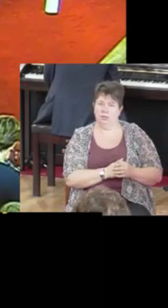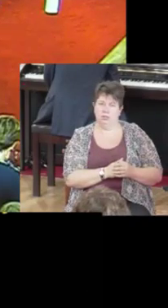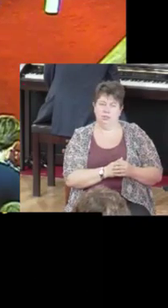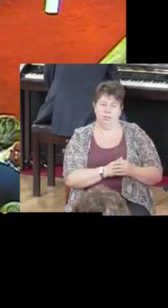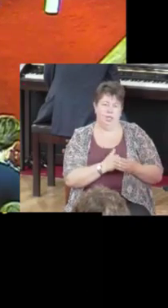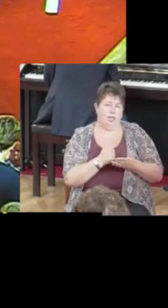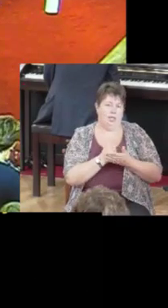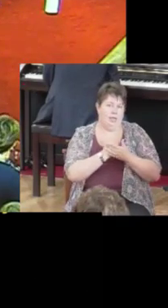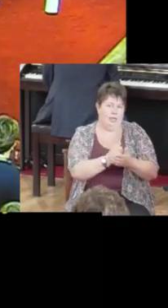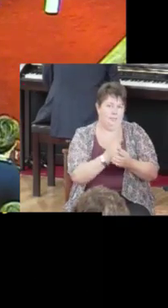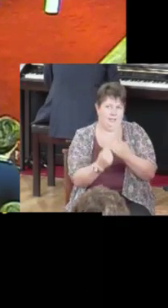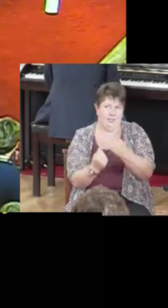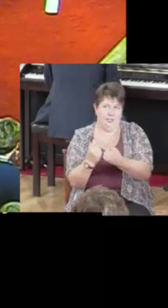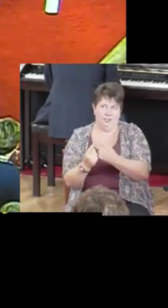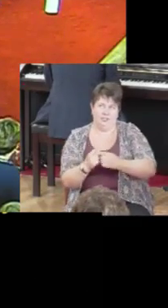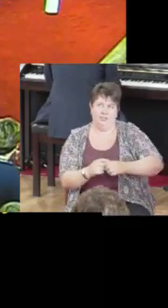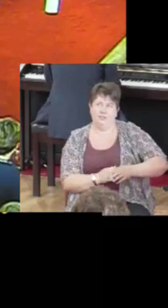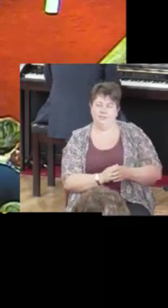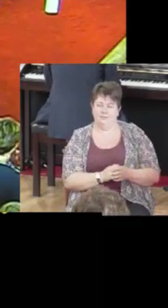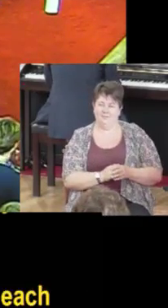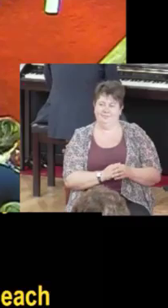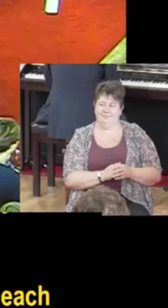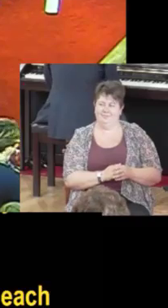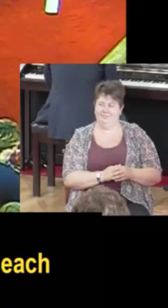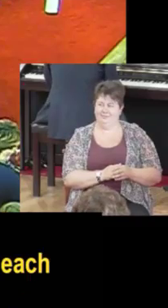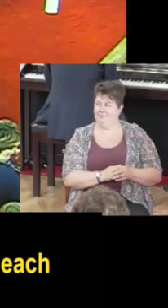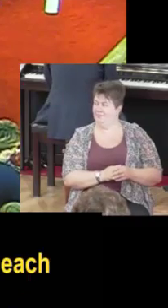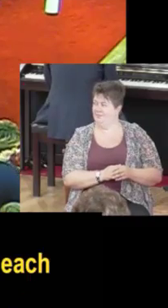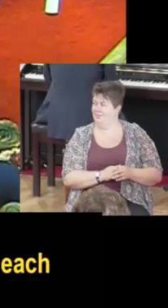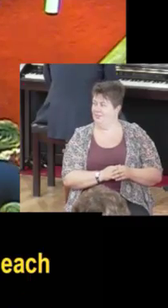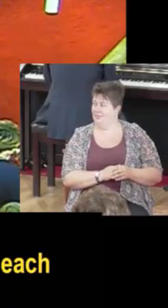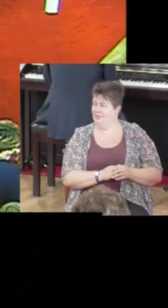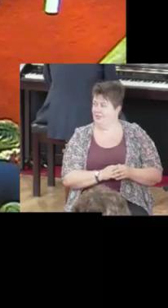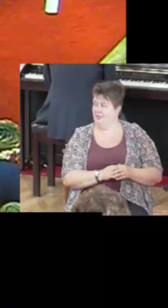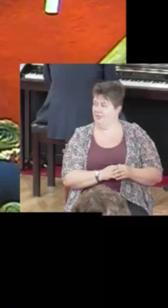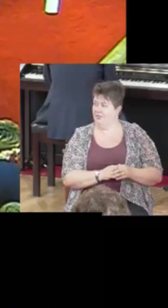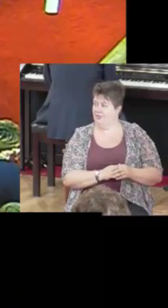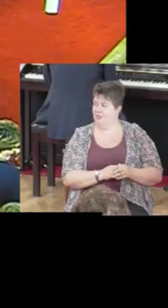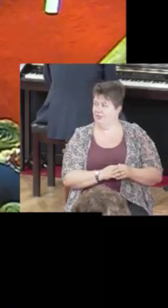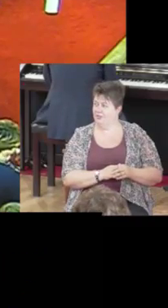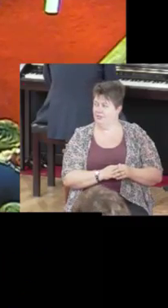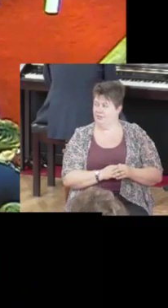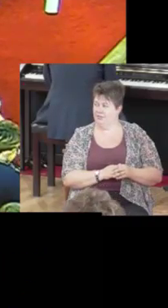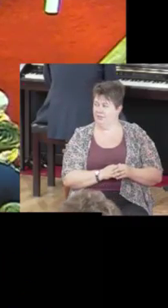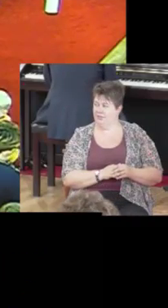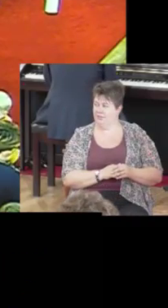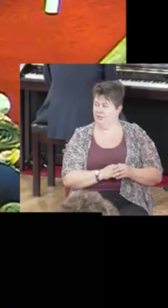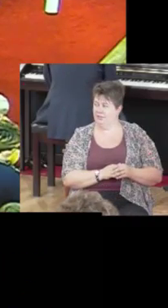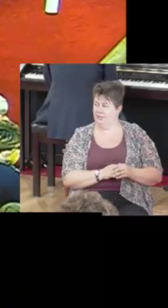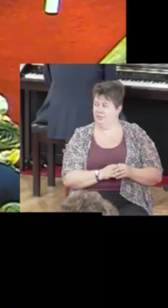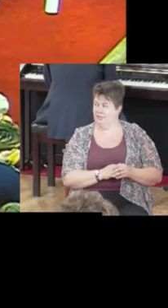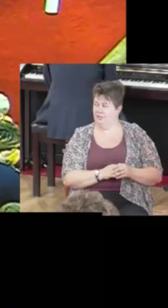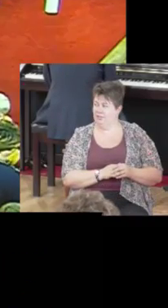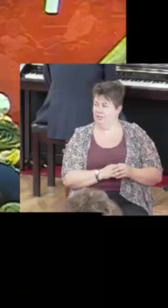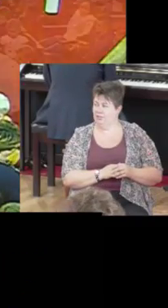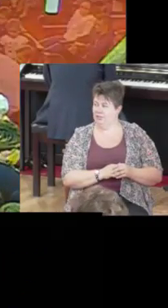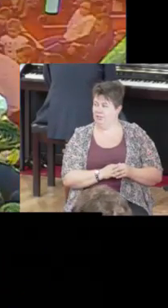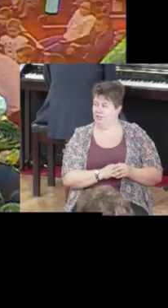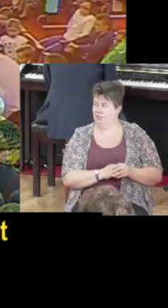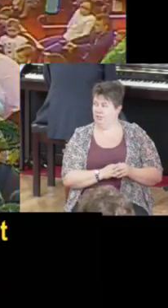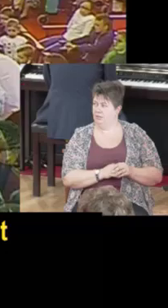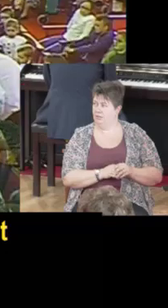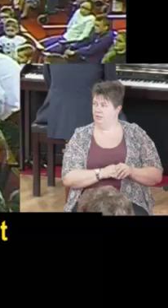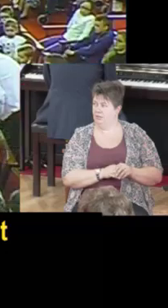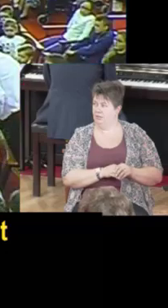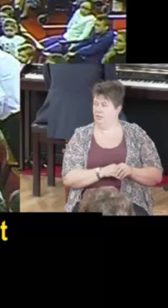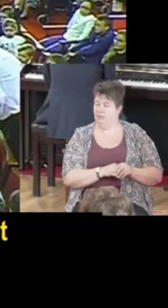Helping each other. Helping each other. That's right, you've got it. Exactly. Adam. If someone's pushed you on the floor, you get them